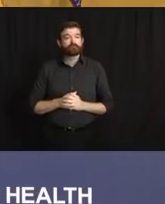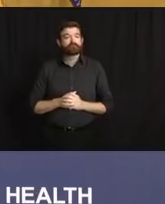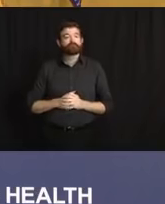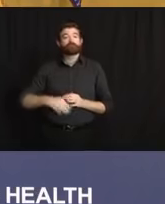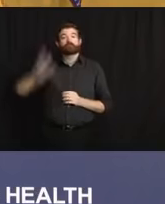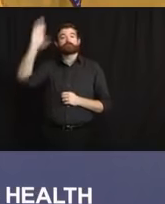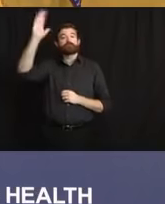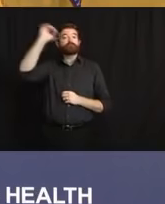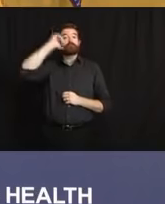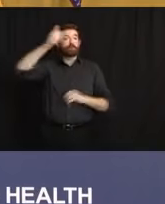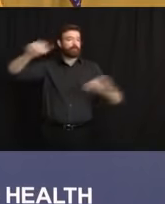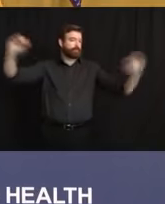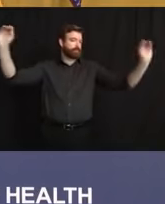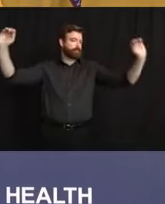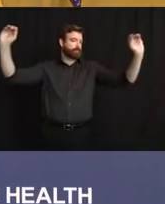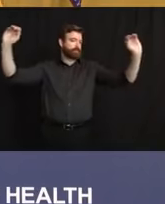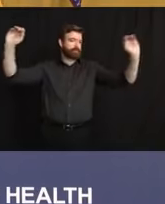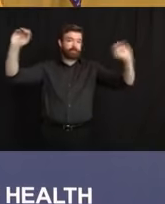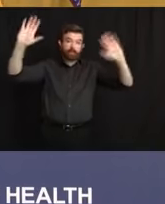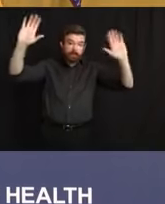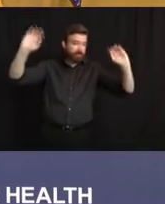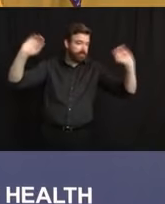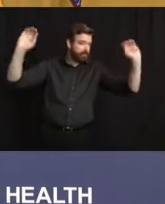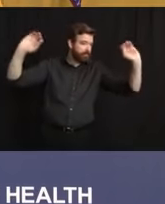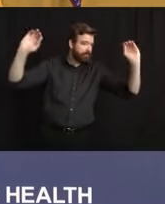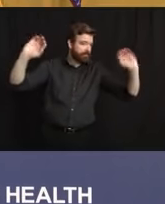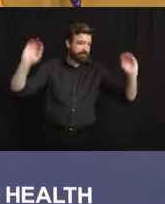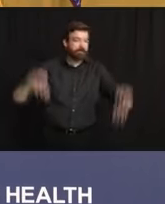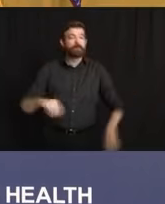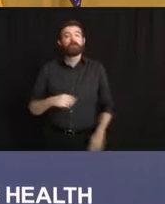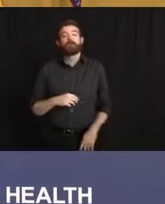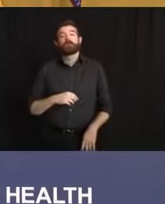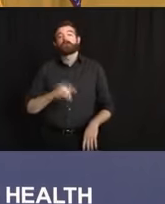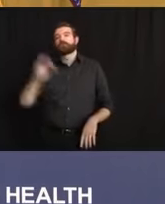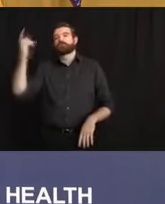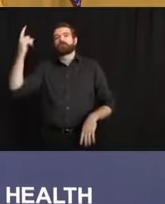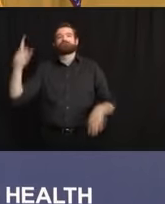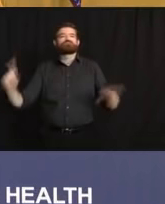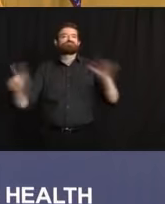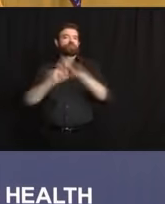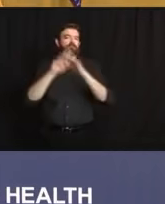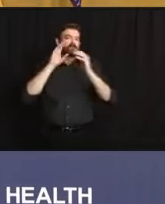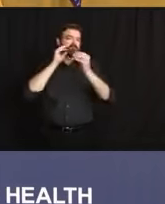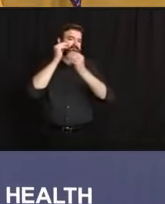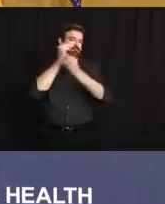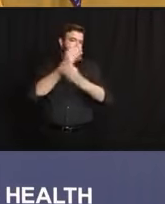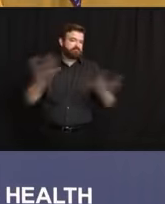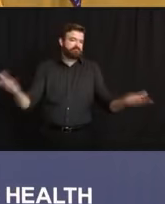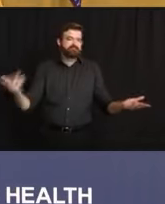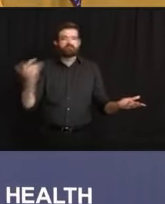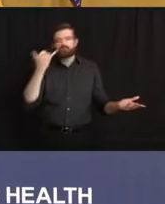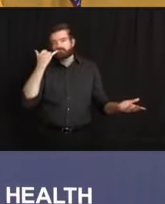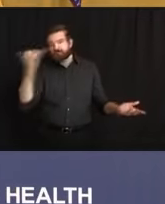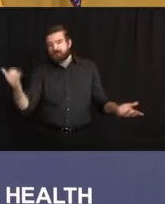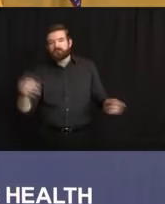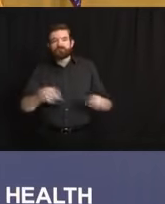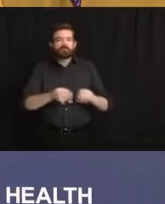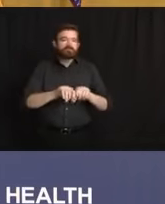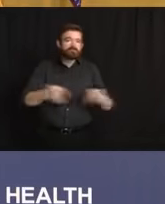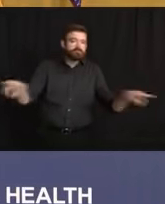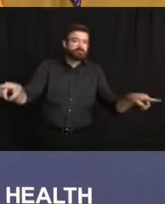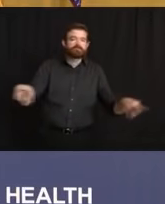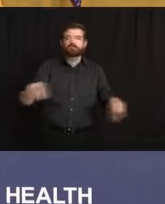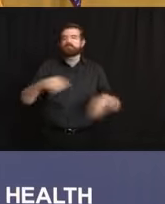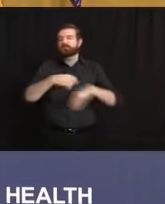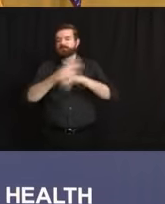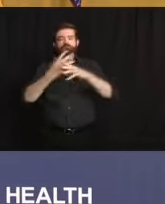meaningful, we will let you know in terms of getting on the phone or doing something in person. I'm